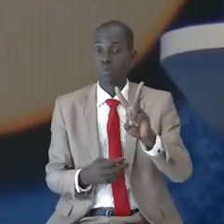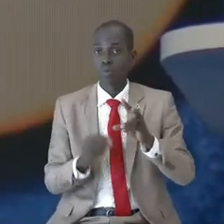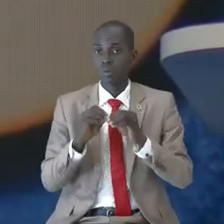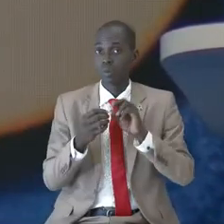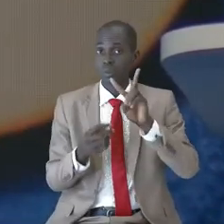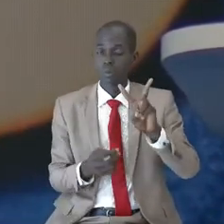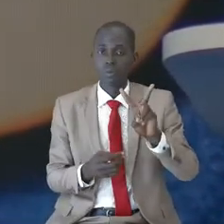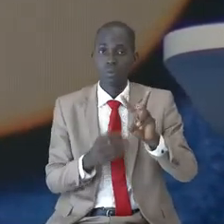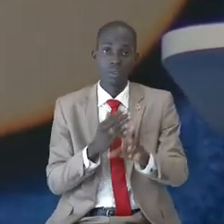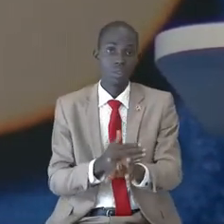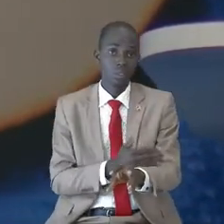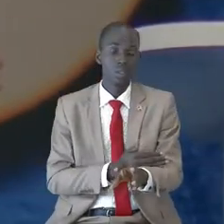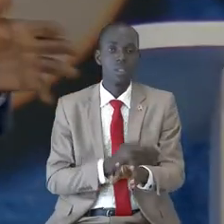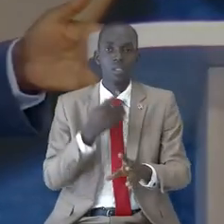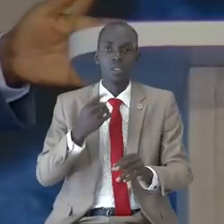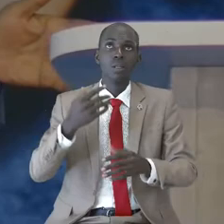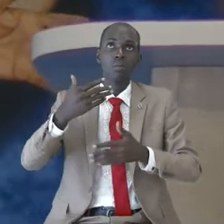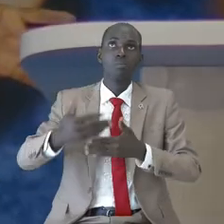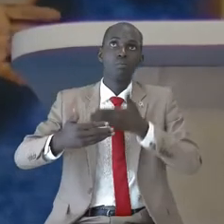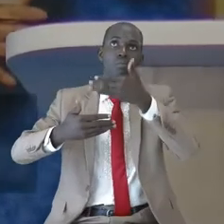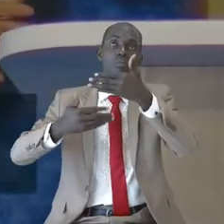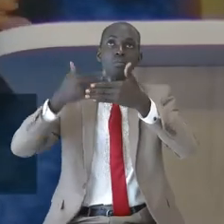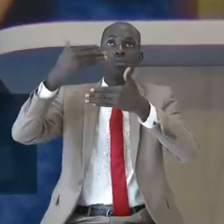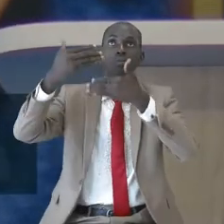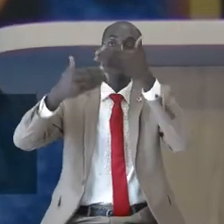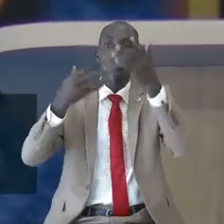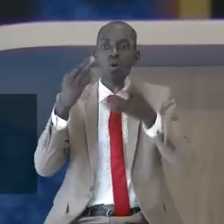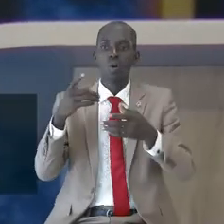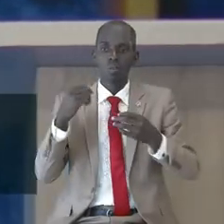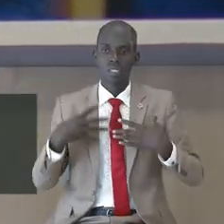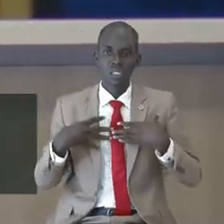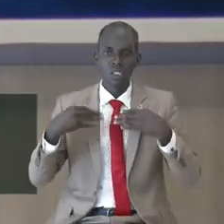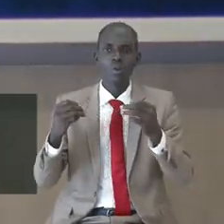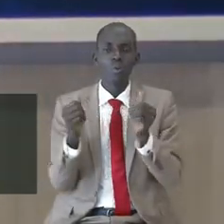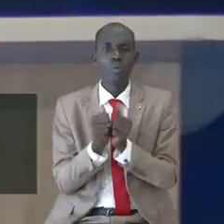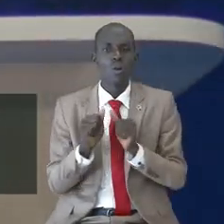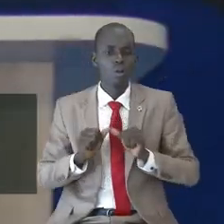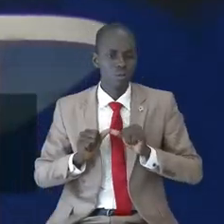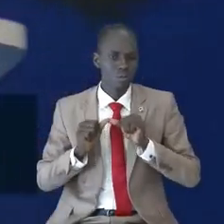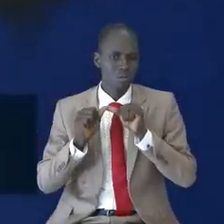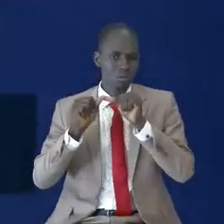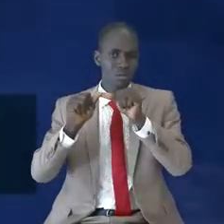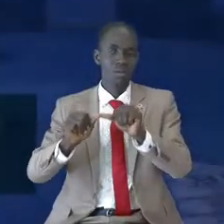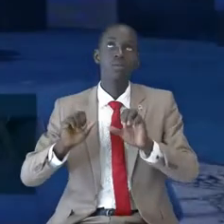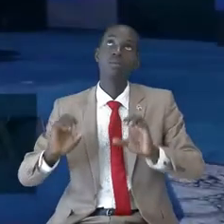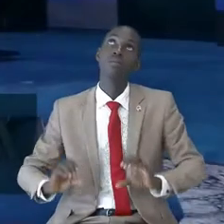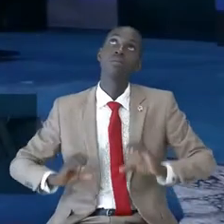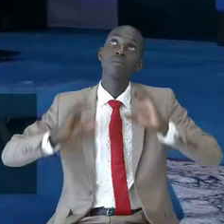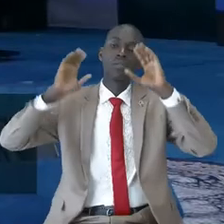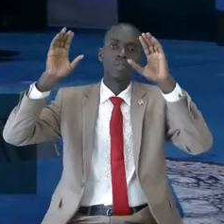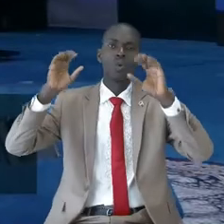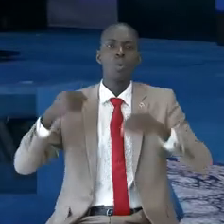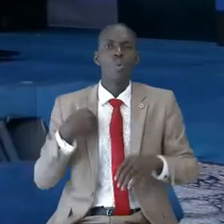here, we're looking at the progress of the healed with constant consecration. We need